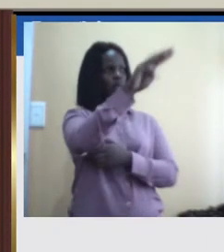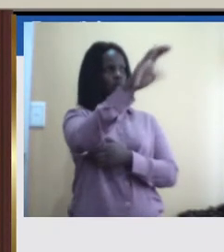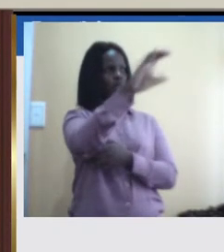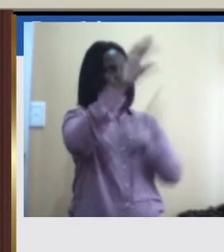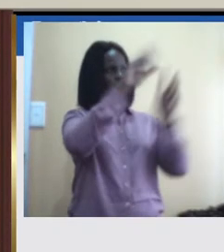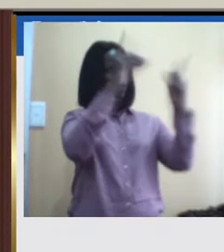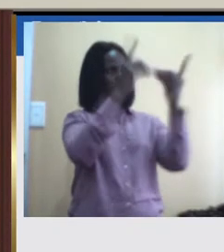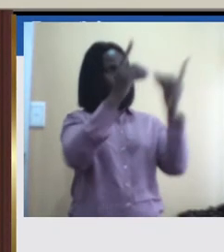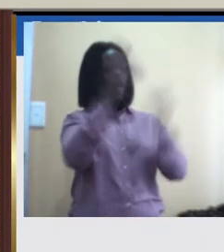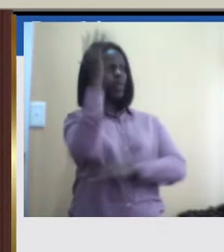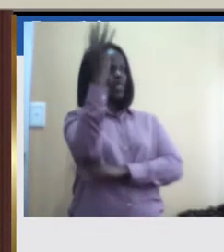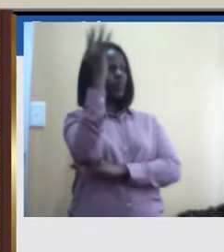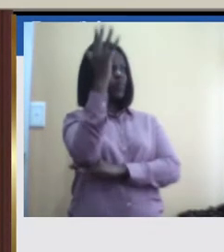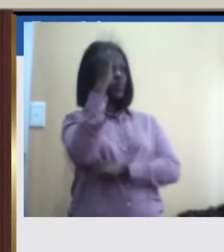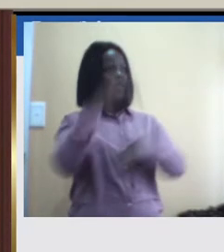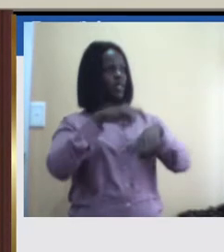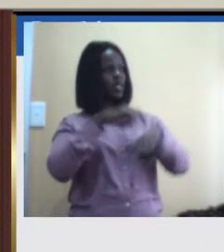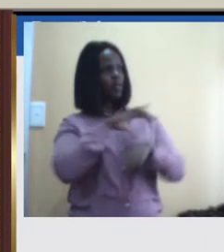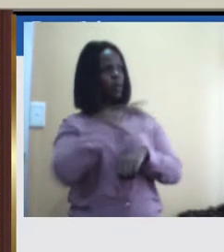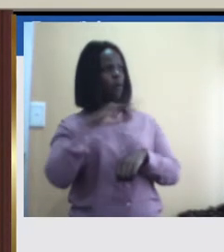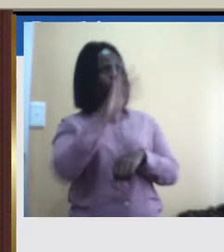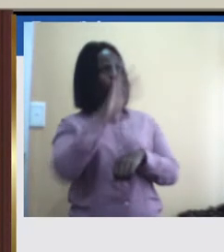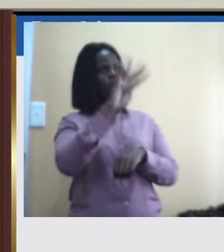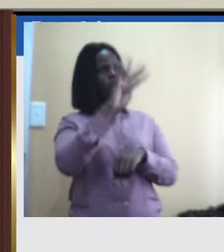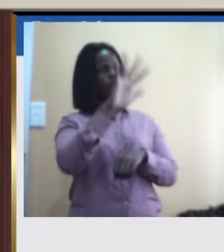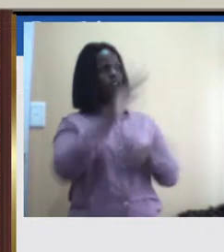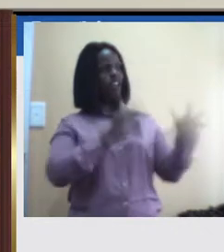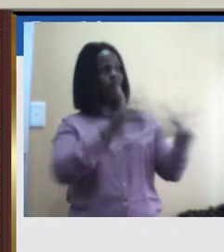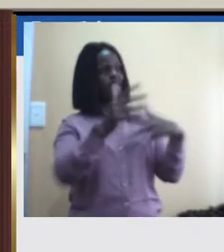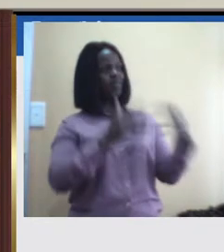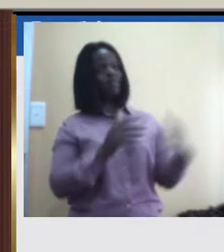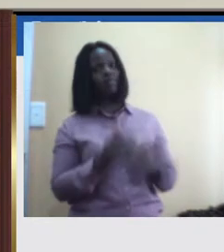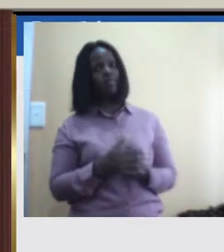to speak for 45 minutes.